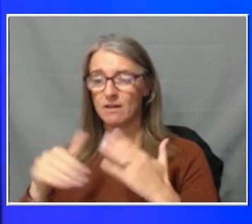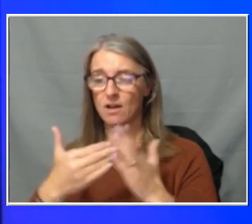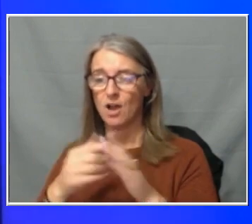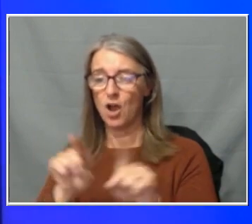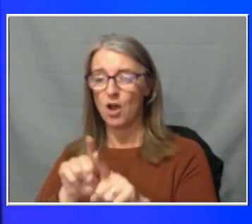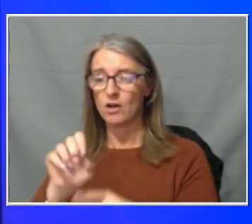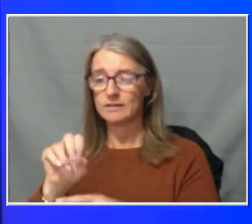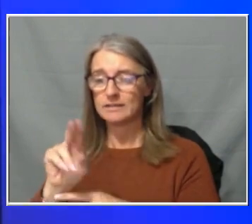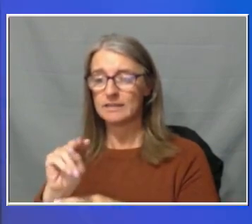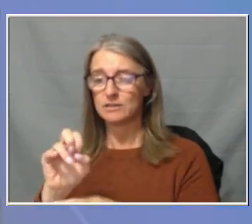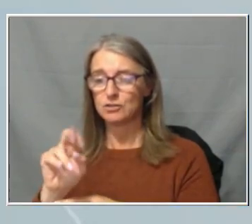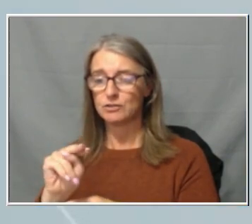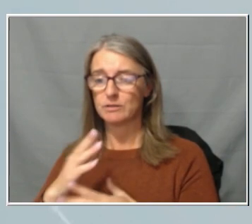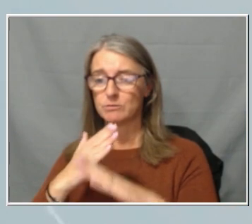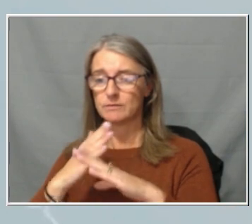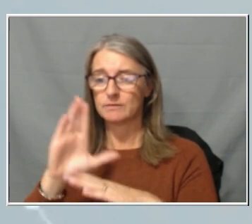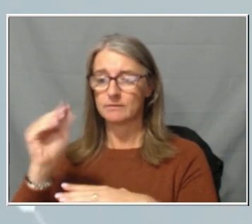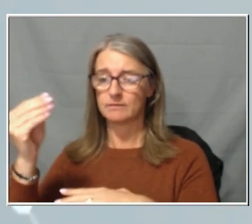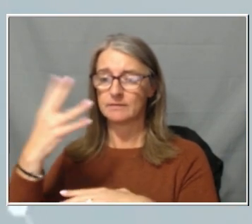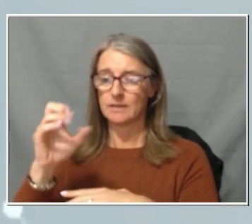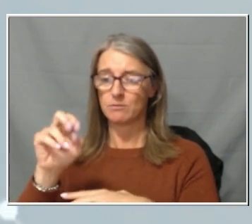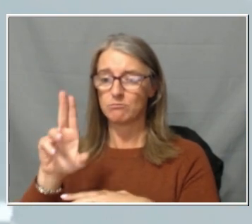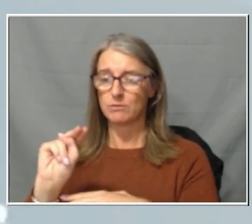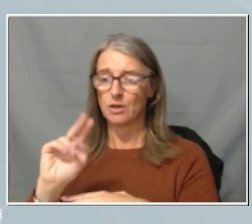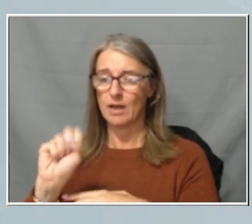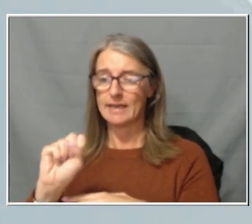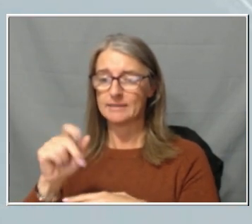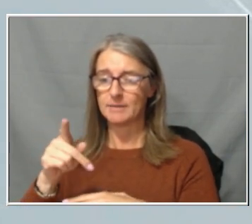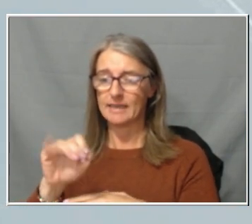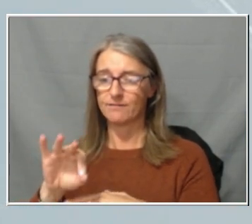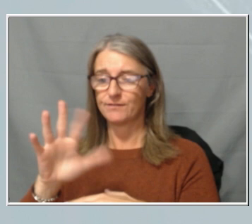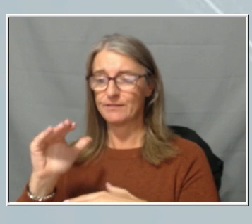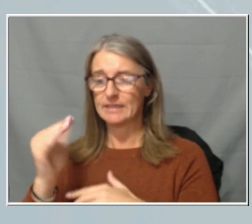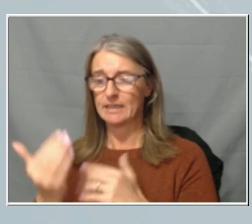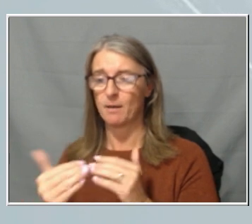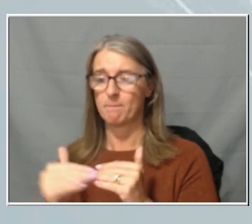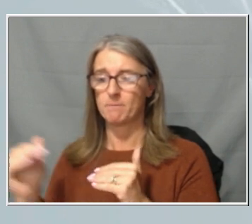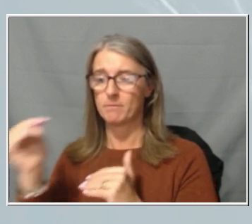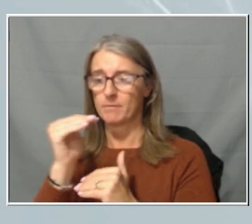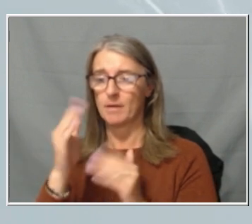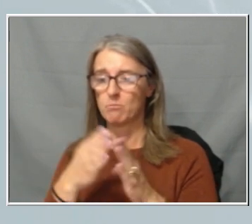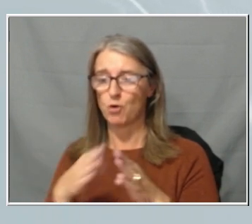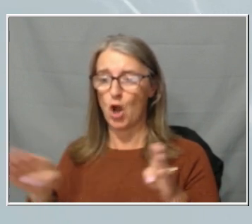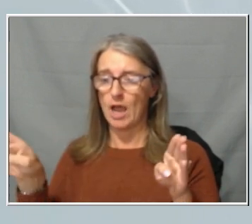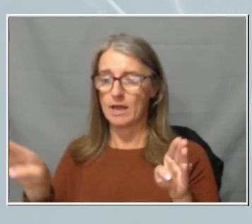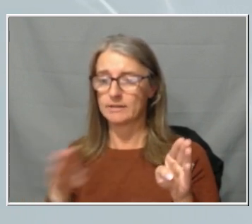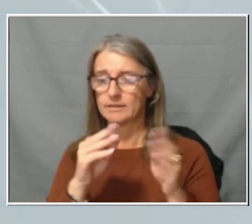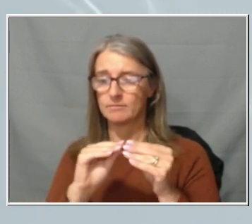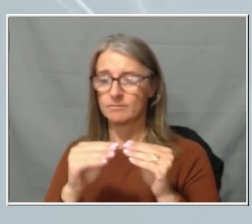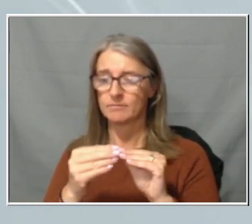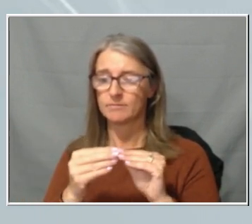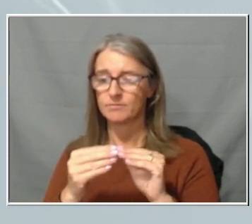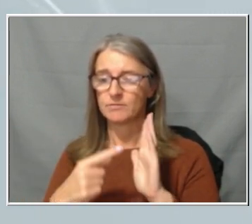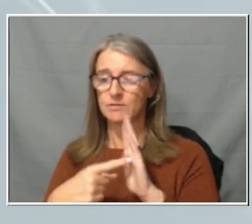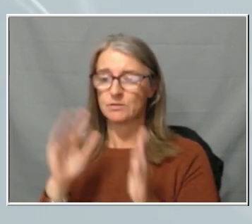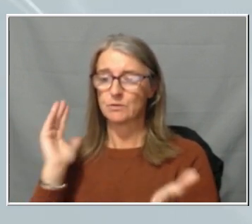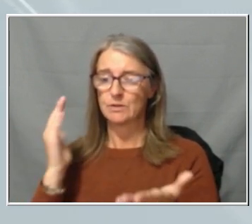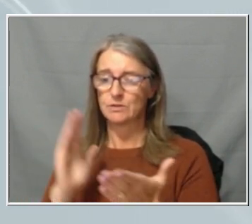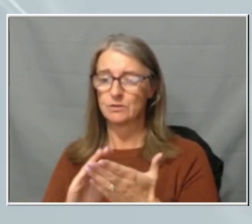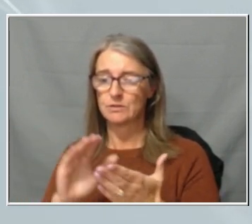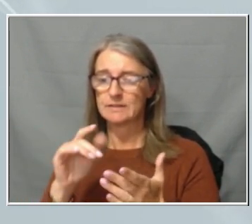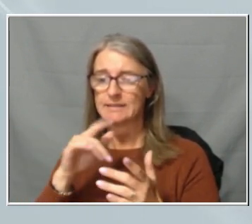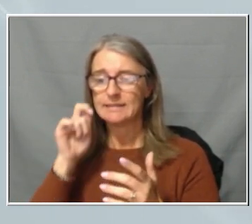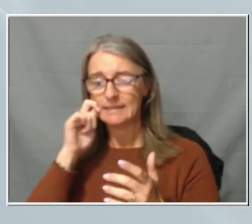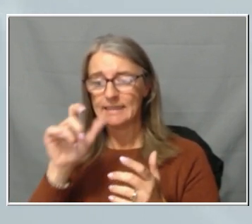sunscreens protects against sunburns, but only those that are SPF 15 or above and are broad spectrum have also been shown to reduce the risk of skin cancer